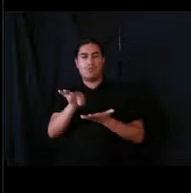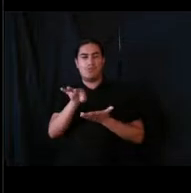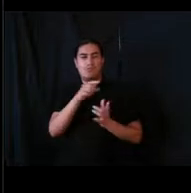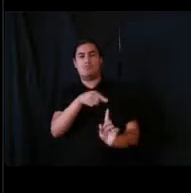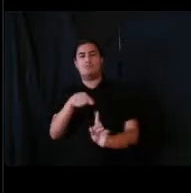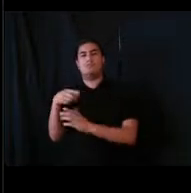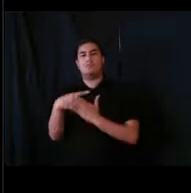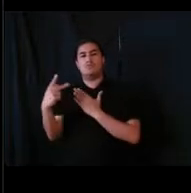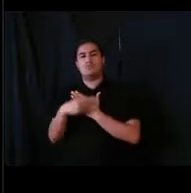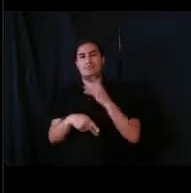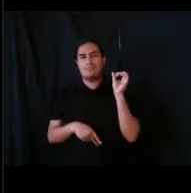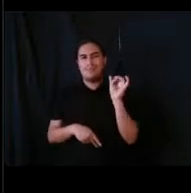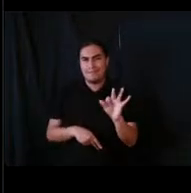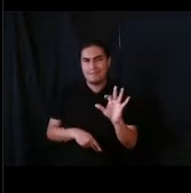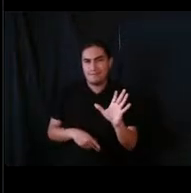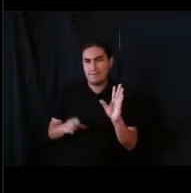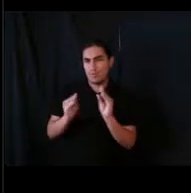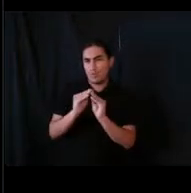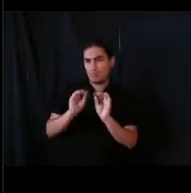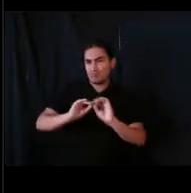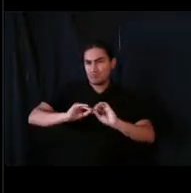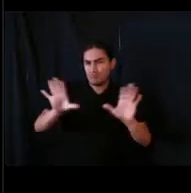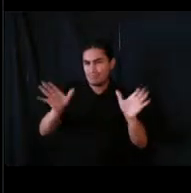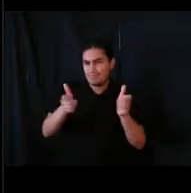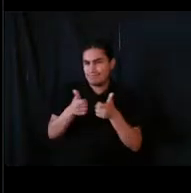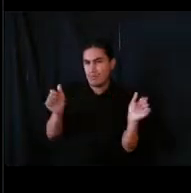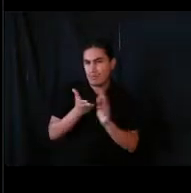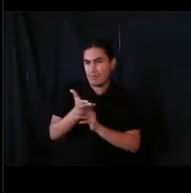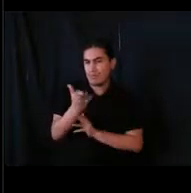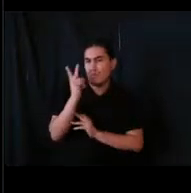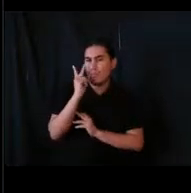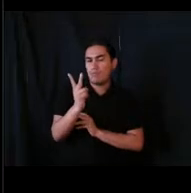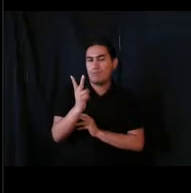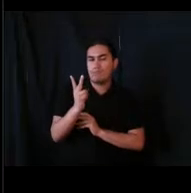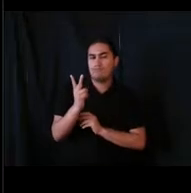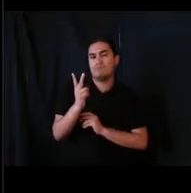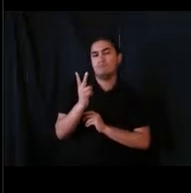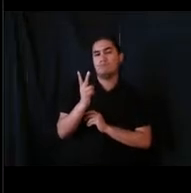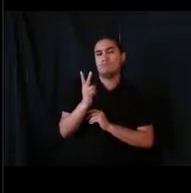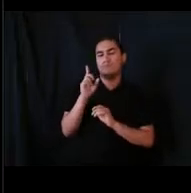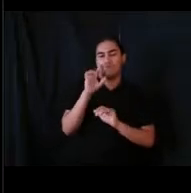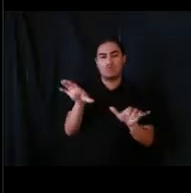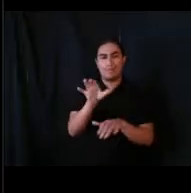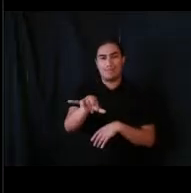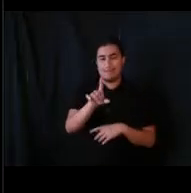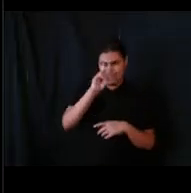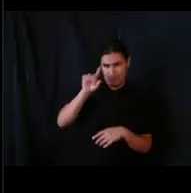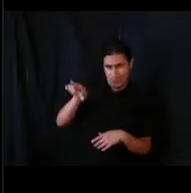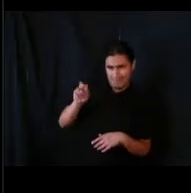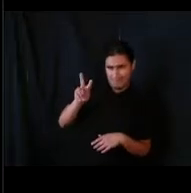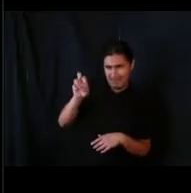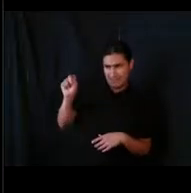a a more transparent way of doing it is that for naveen